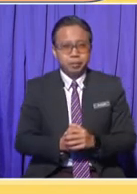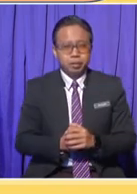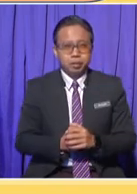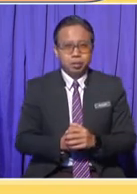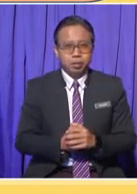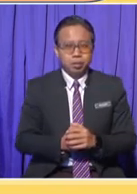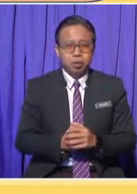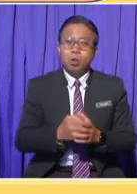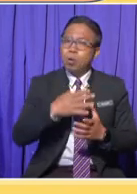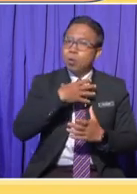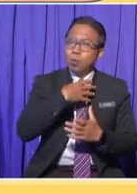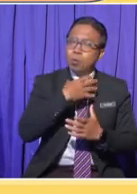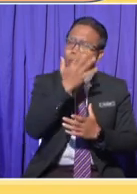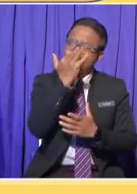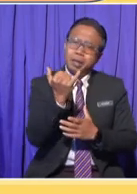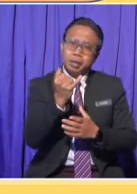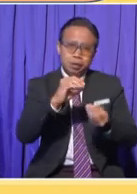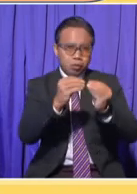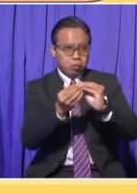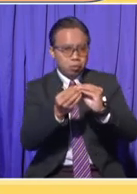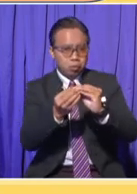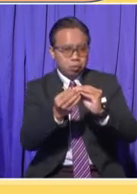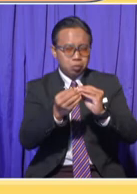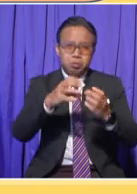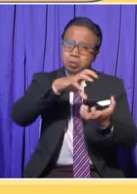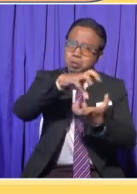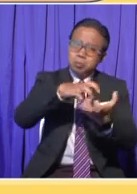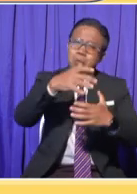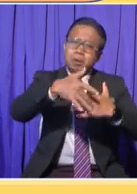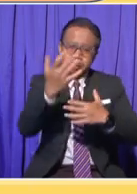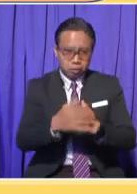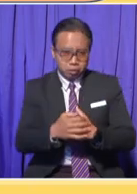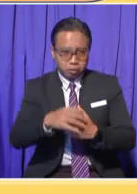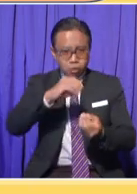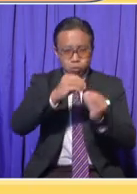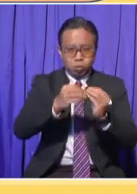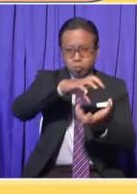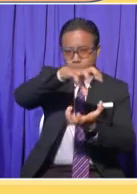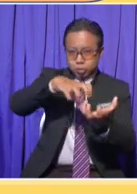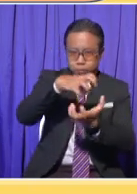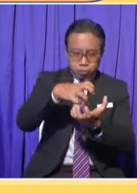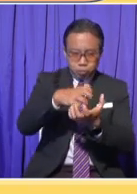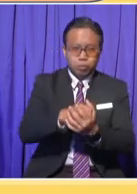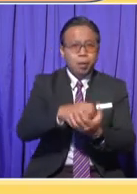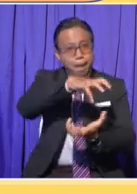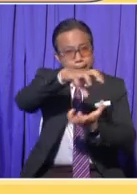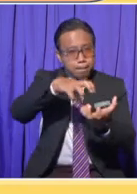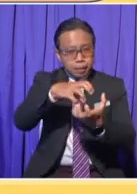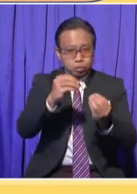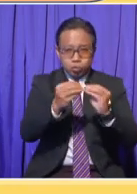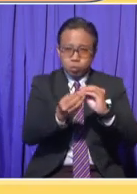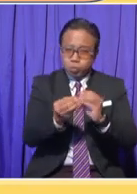Why is it called a mixed numbers? Mixed numbers is a mix of a whole